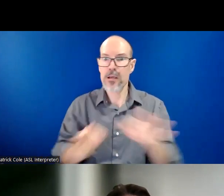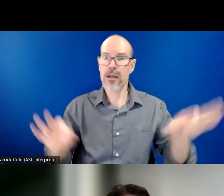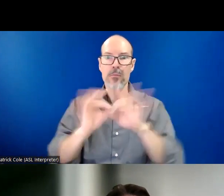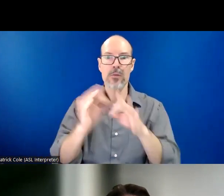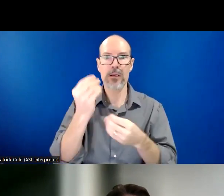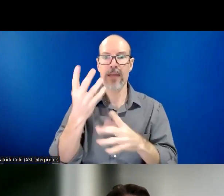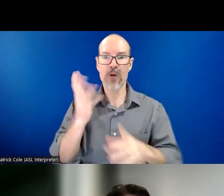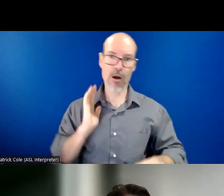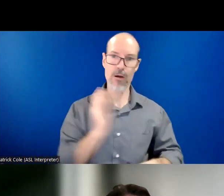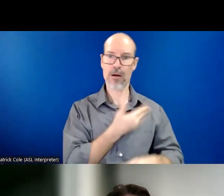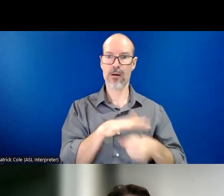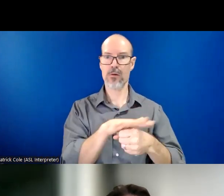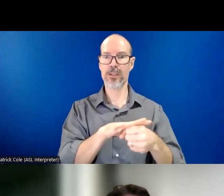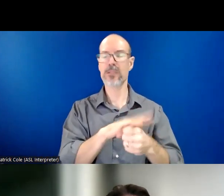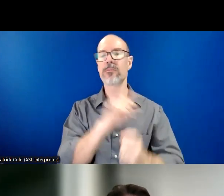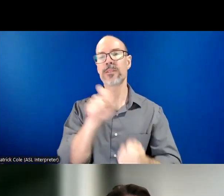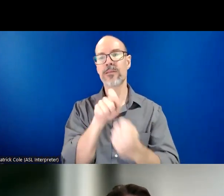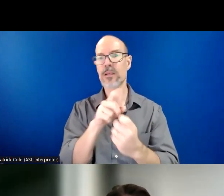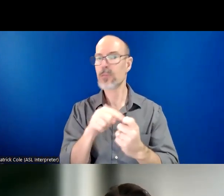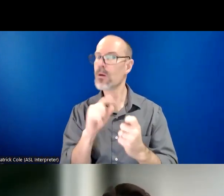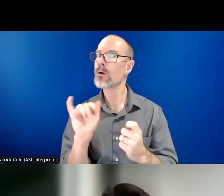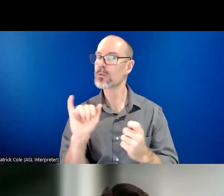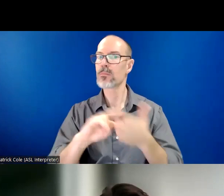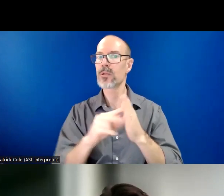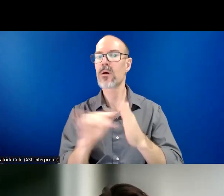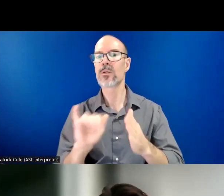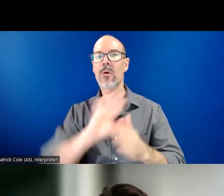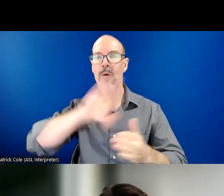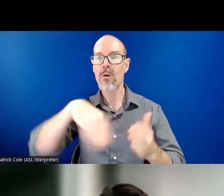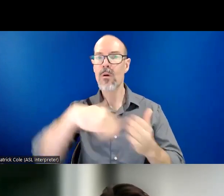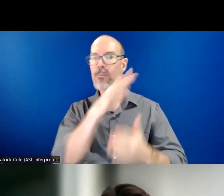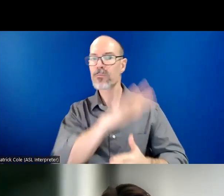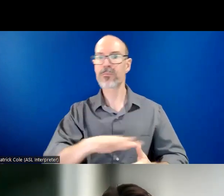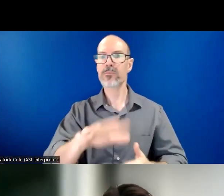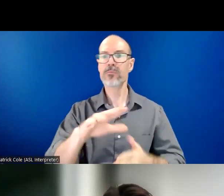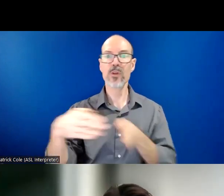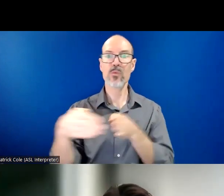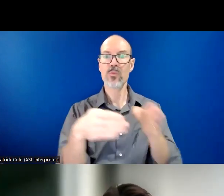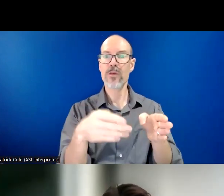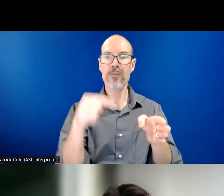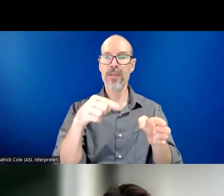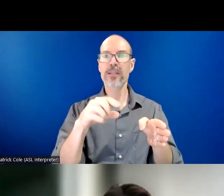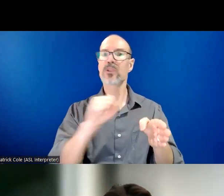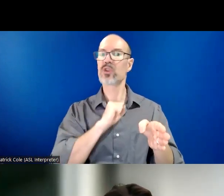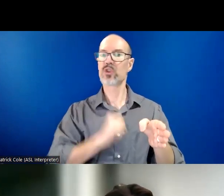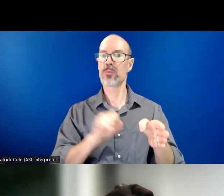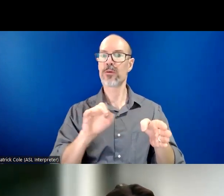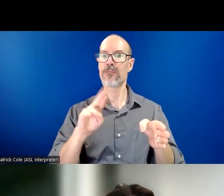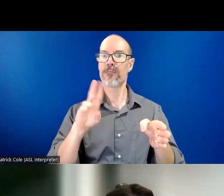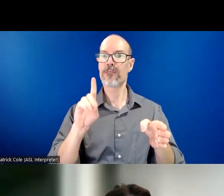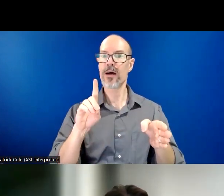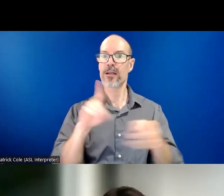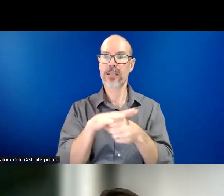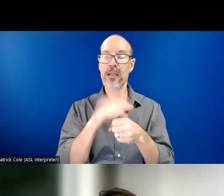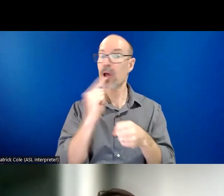our region, specifically but not limited to the fact that the entirety of the Housatonic River is a Superfund site, not just the portion that